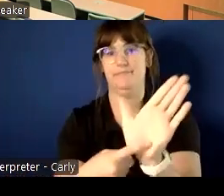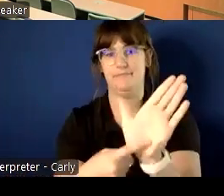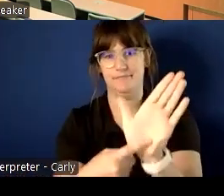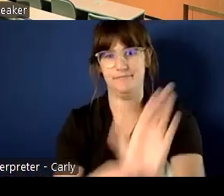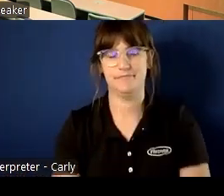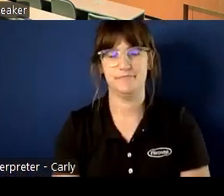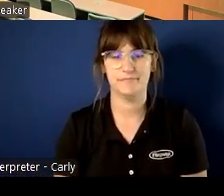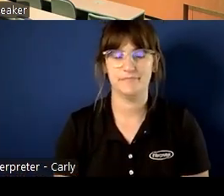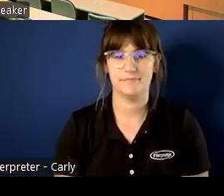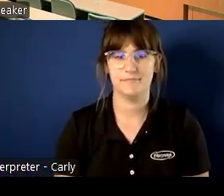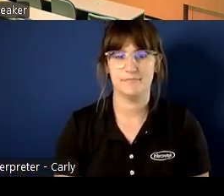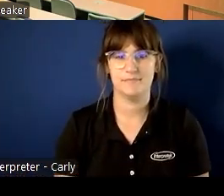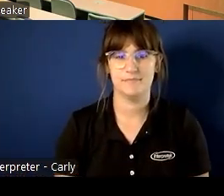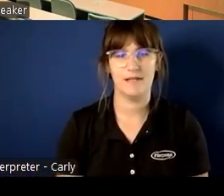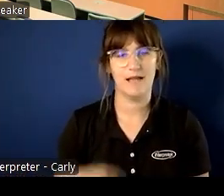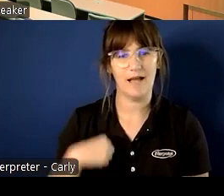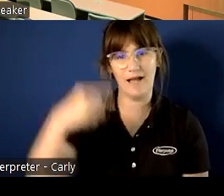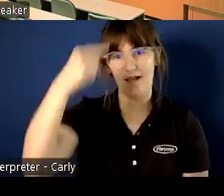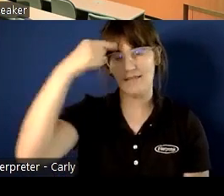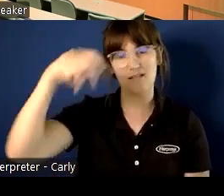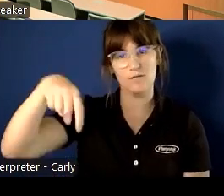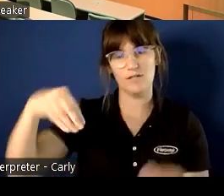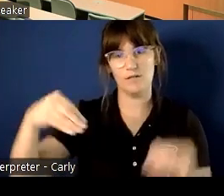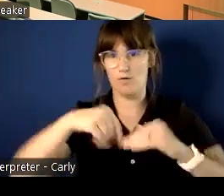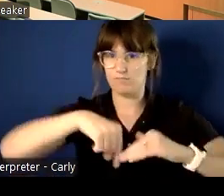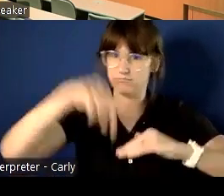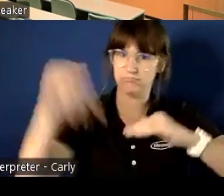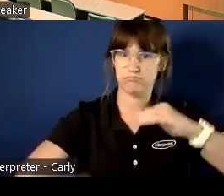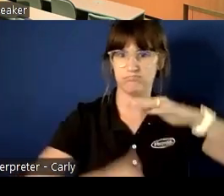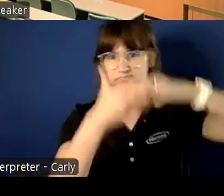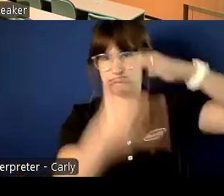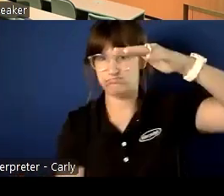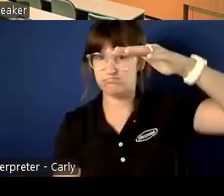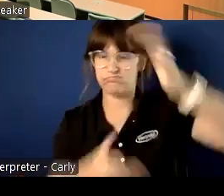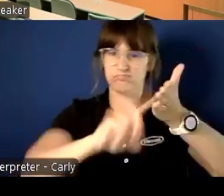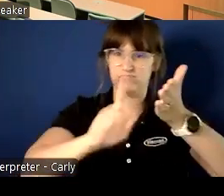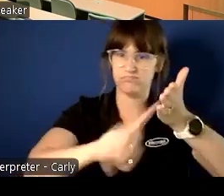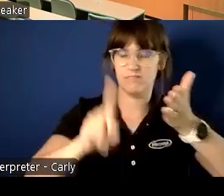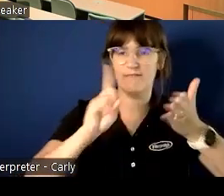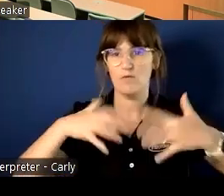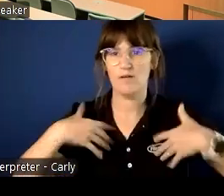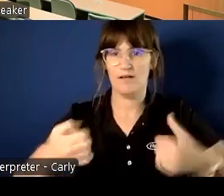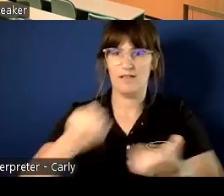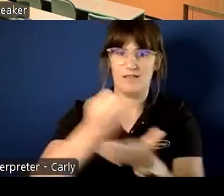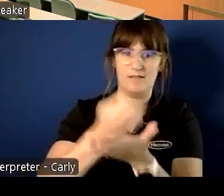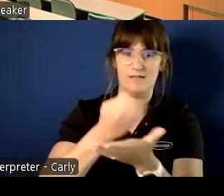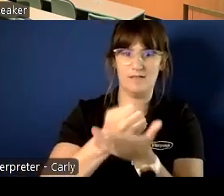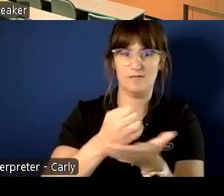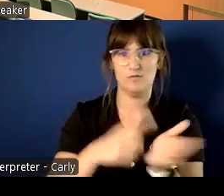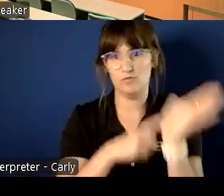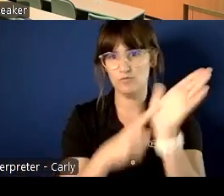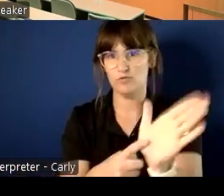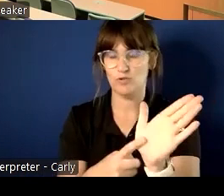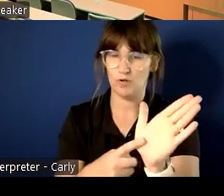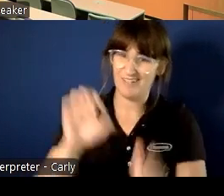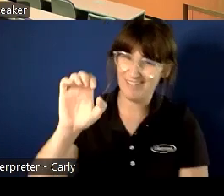I think we have to have much more robust research, health economics research, to demonstrate